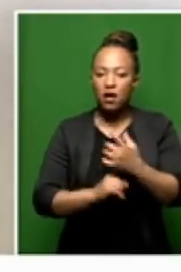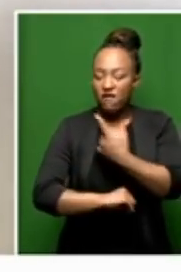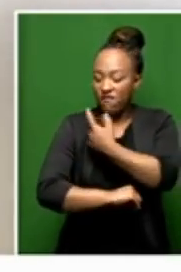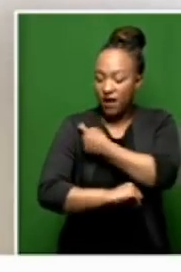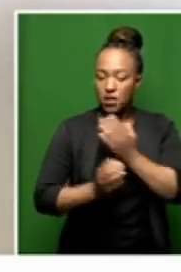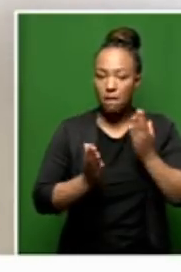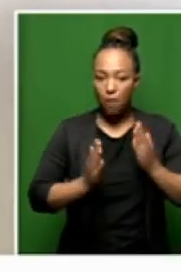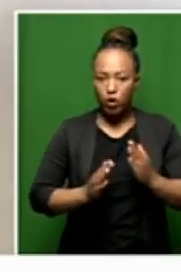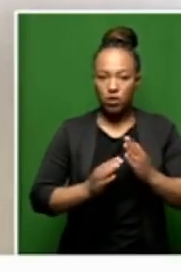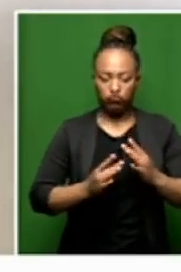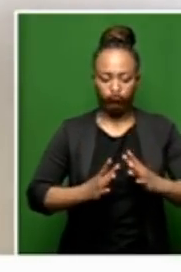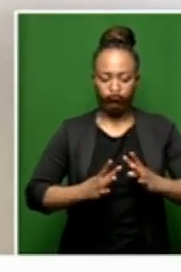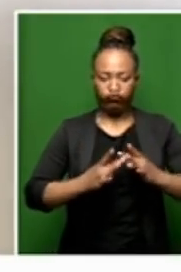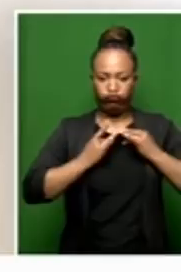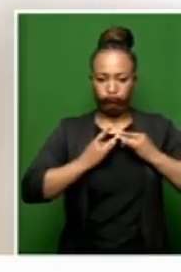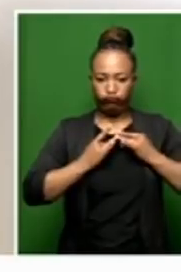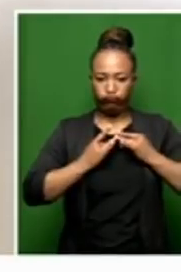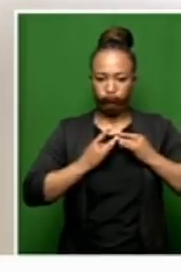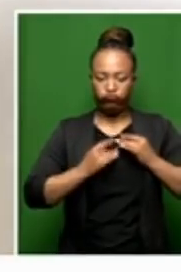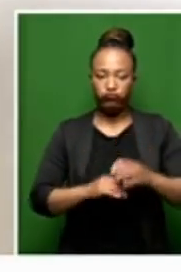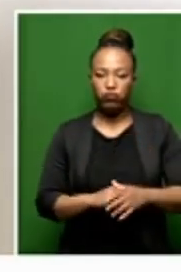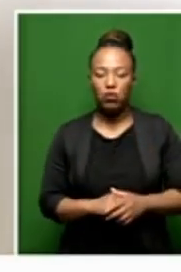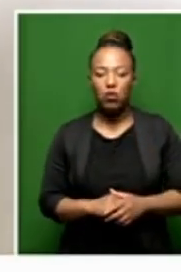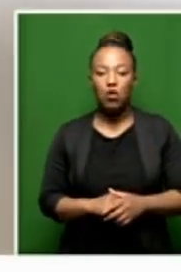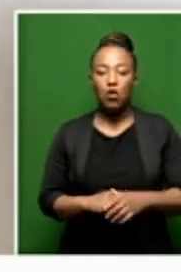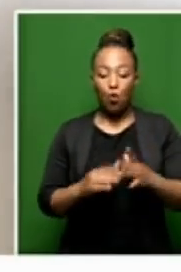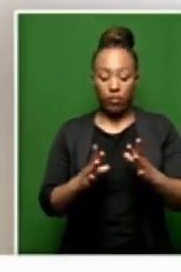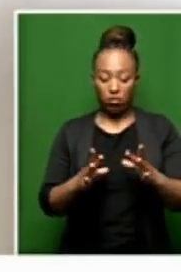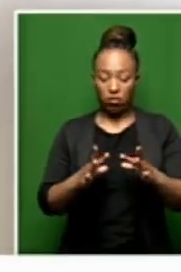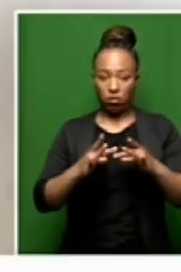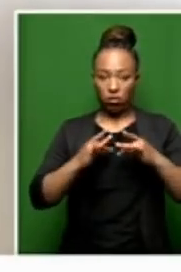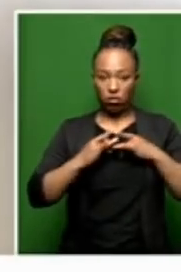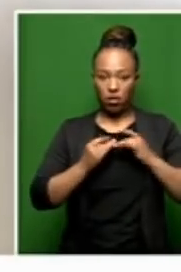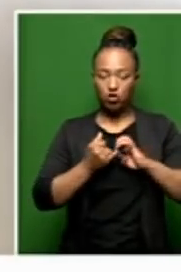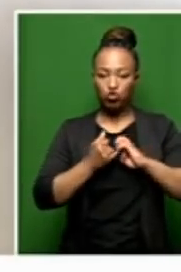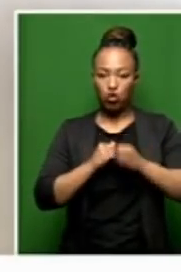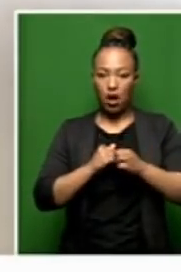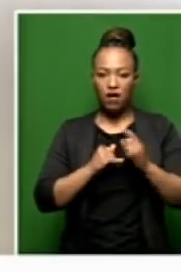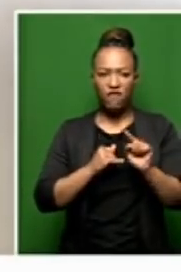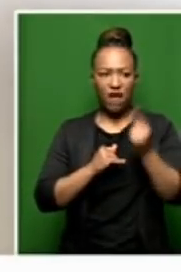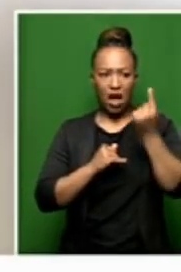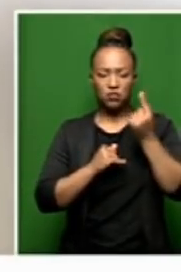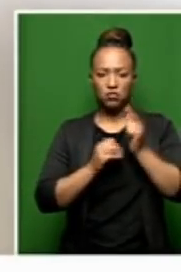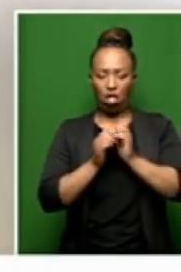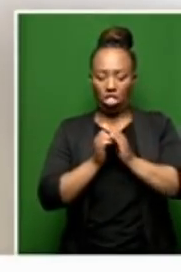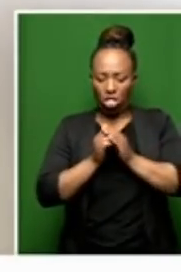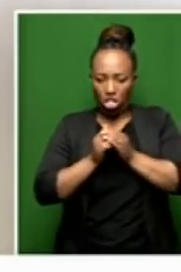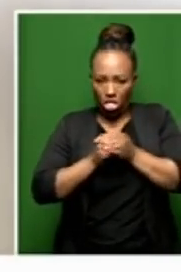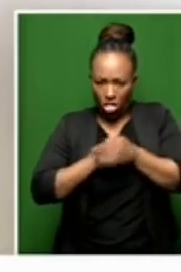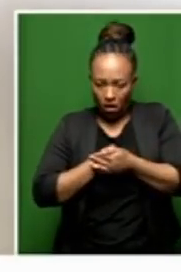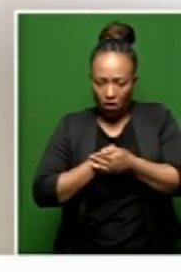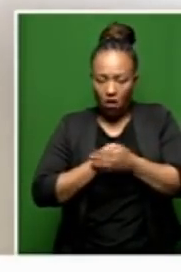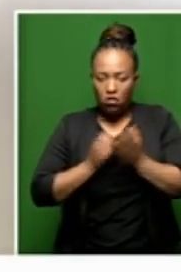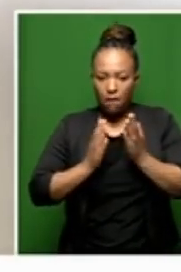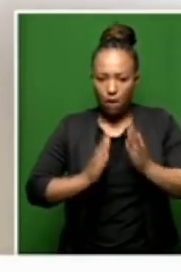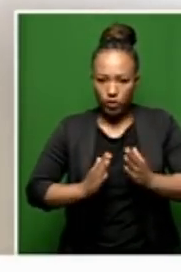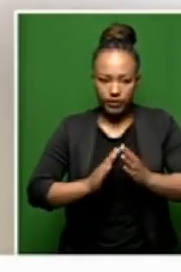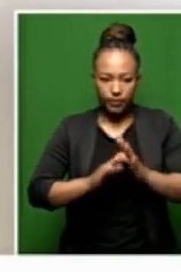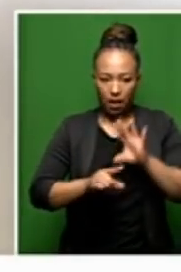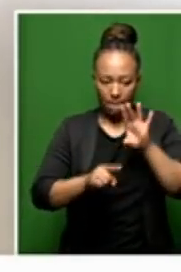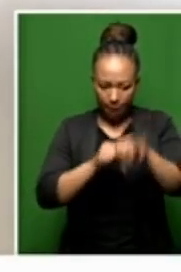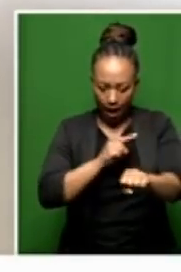immunity, which we have clearly seen. So when the virus enters, it tries to become invisible for our first line of immune system to recognize it, which